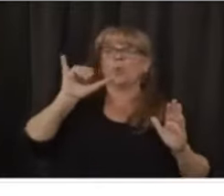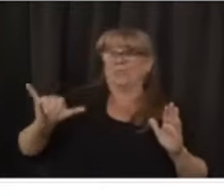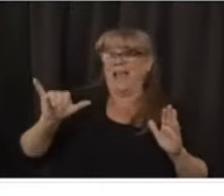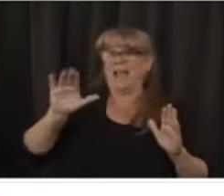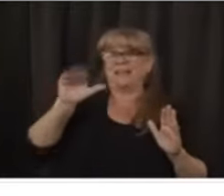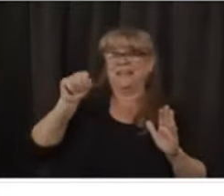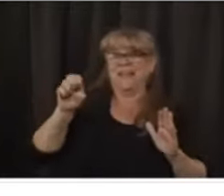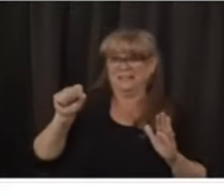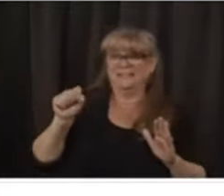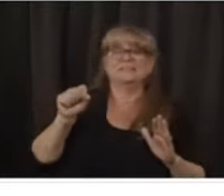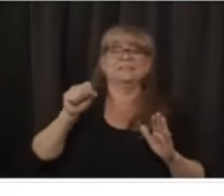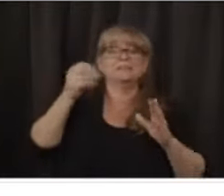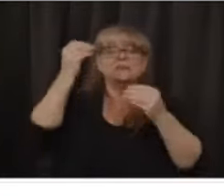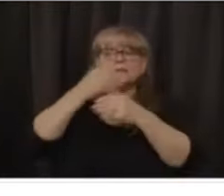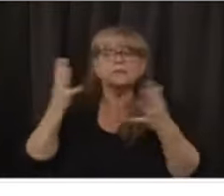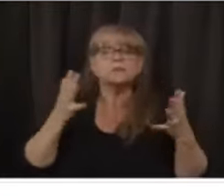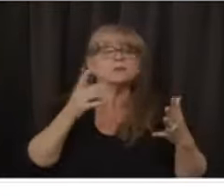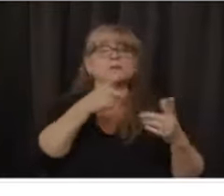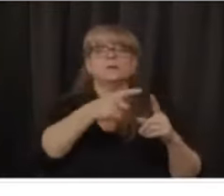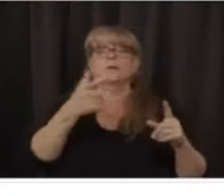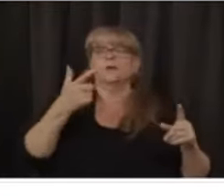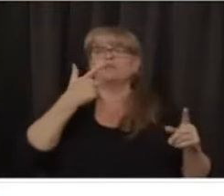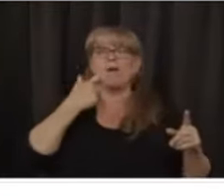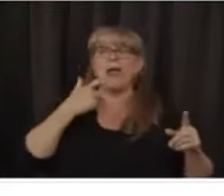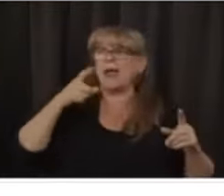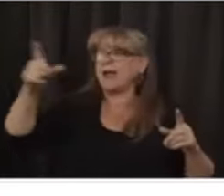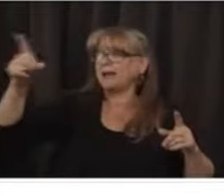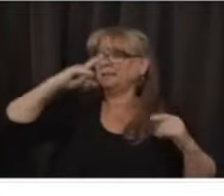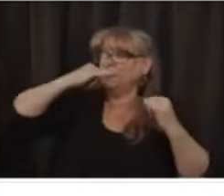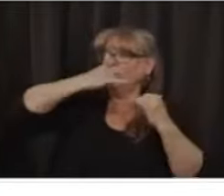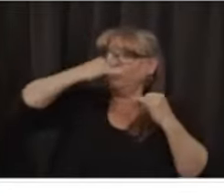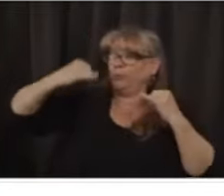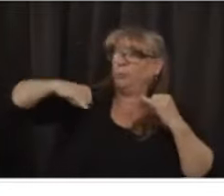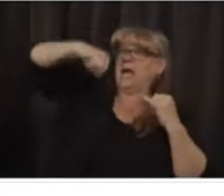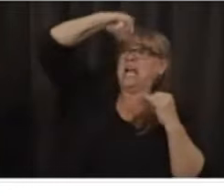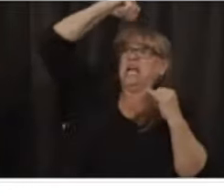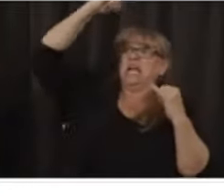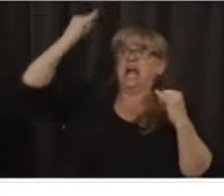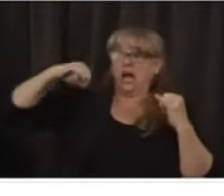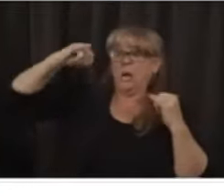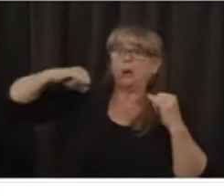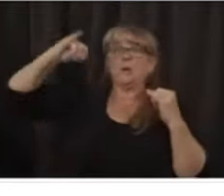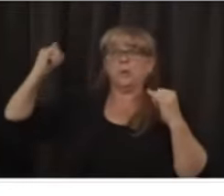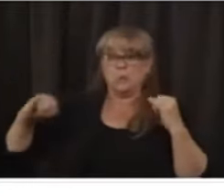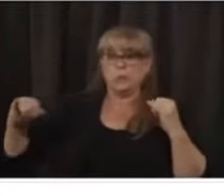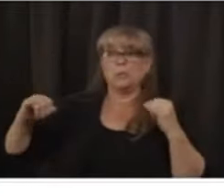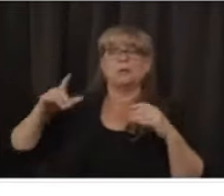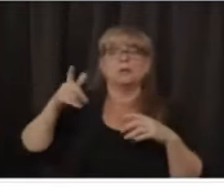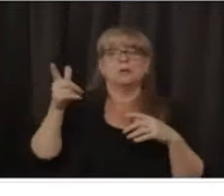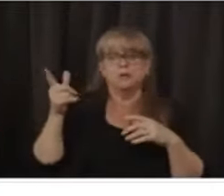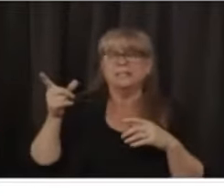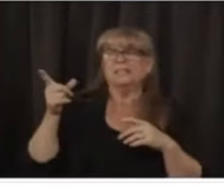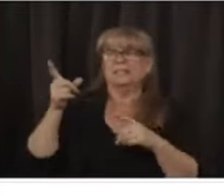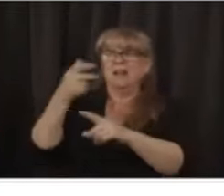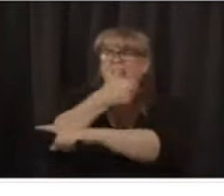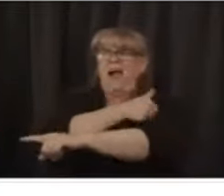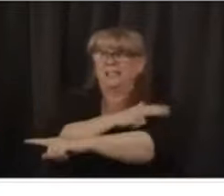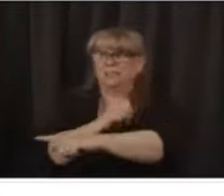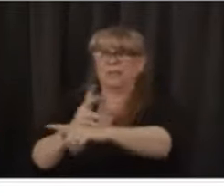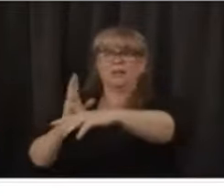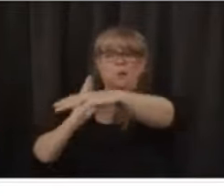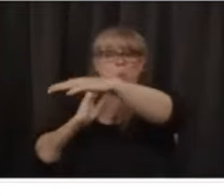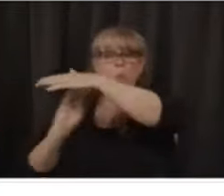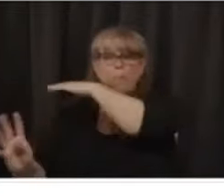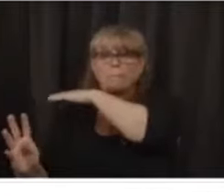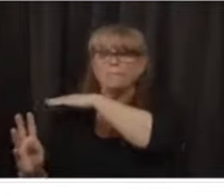in this figure, the red line showing you our 7-day moving average trend, but also in our hospitalization data. As the governor mentioned, we saw a big increase